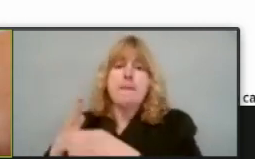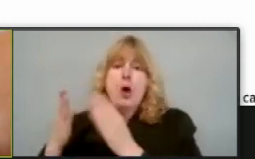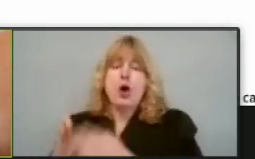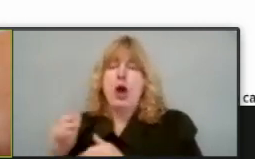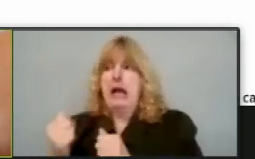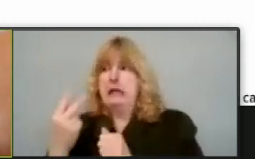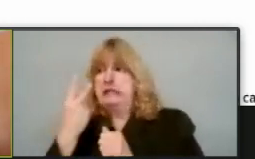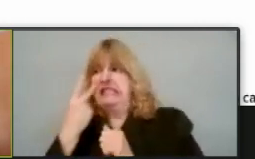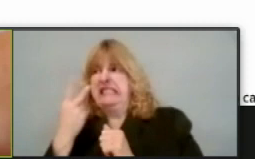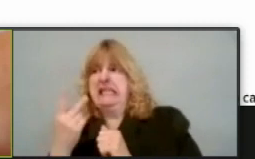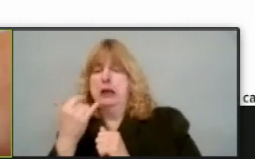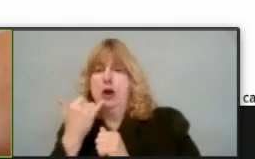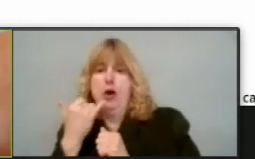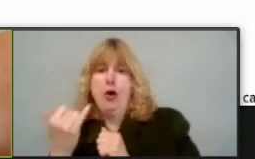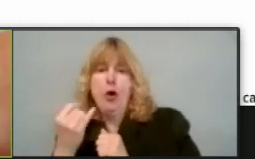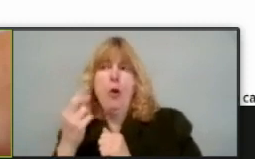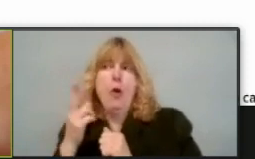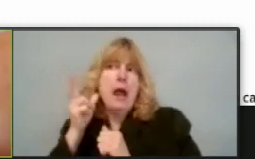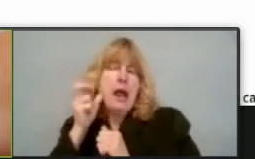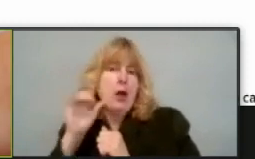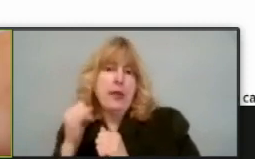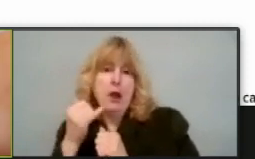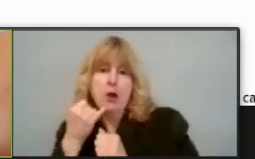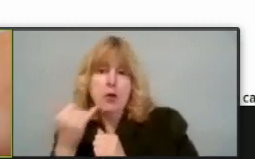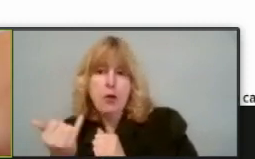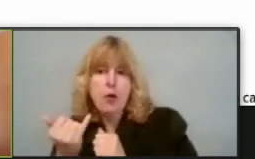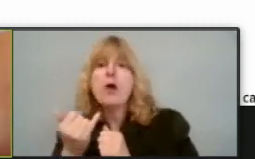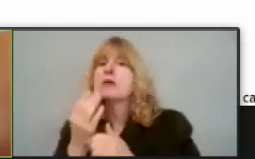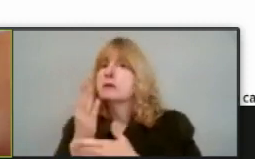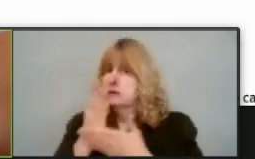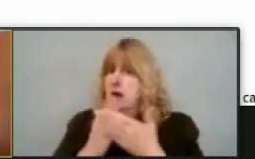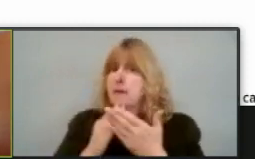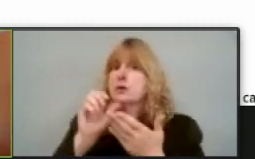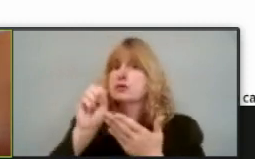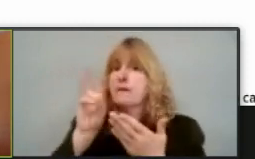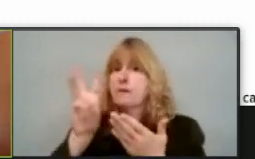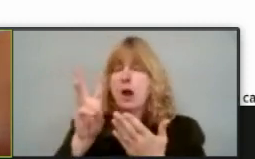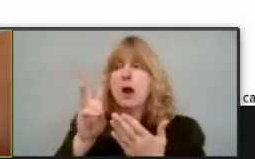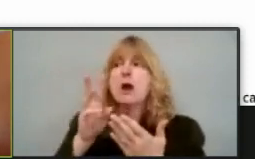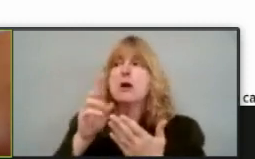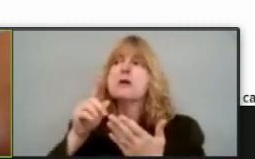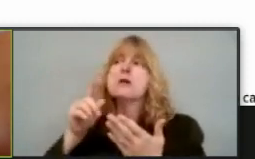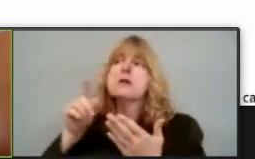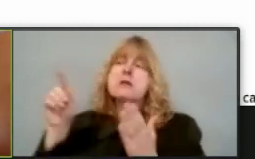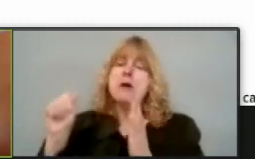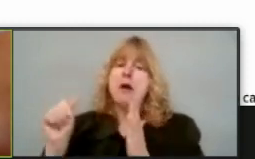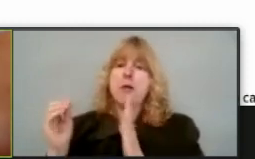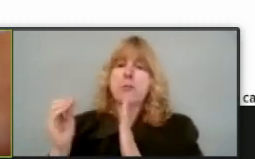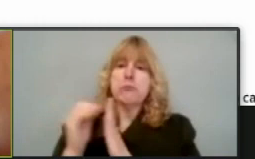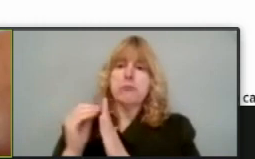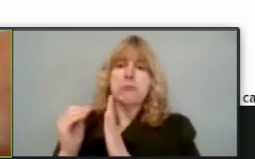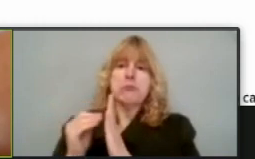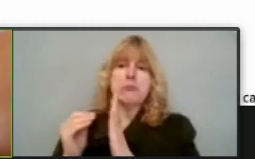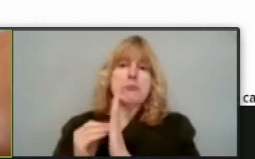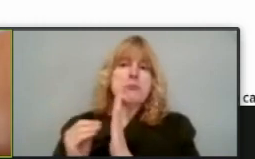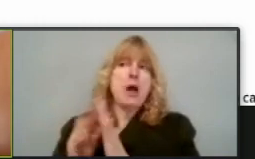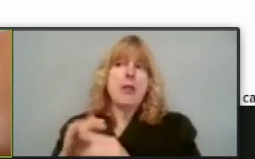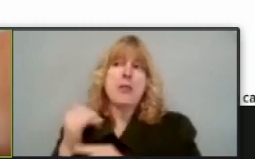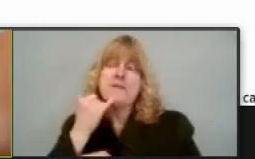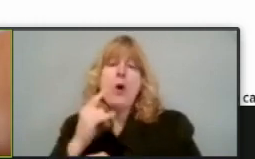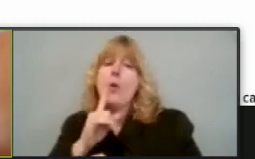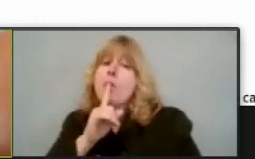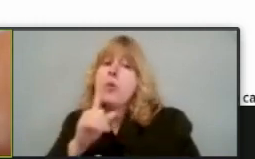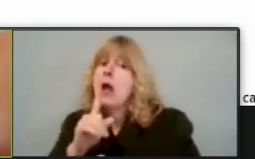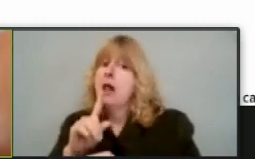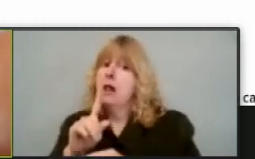call. And some of the software that abusive partners can put on phones was originally designed for parents to be able to